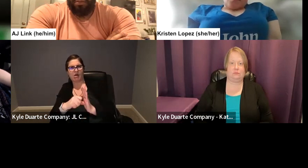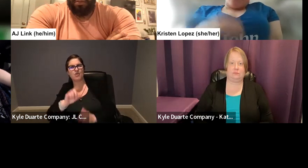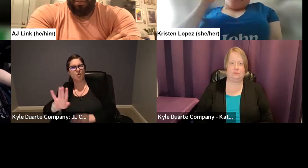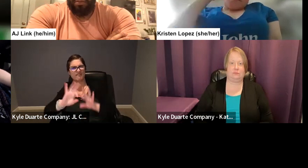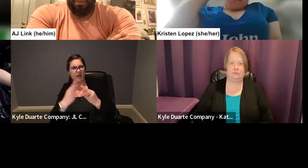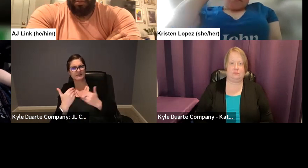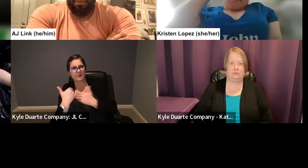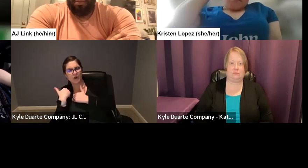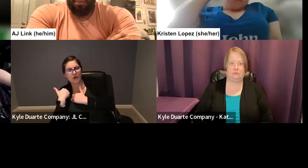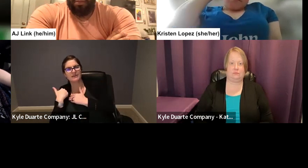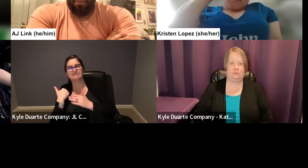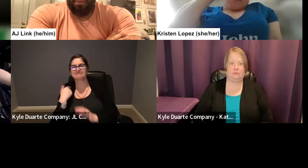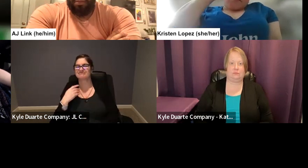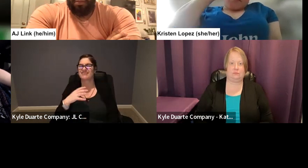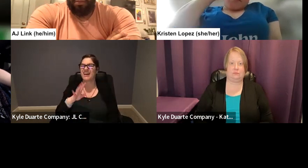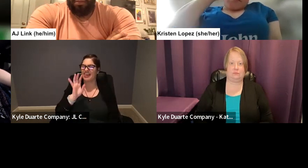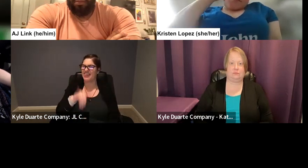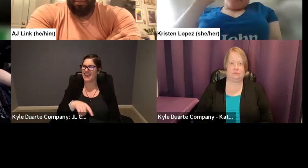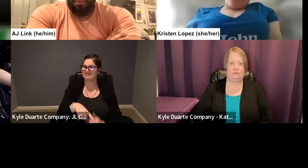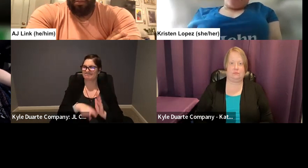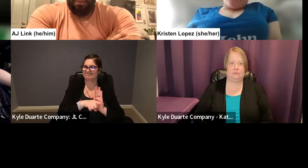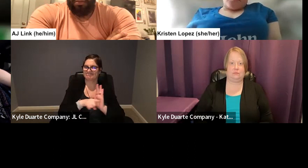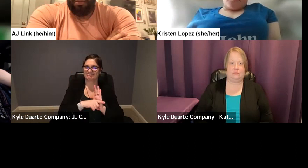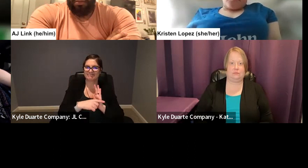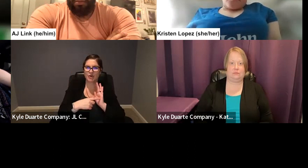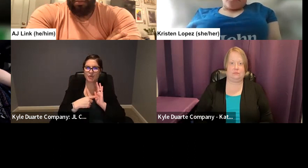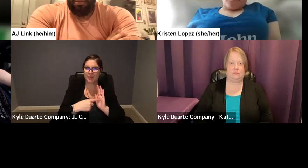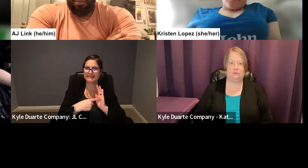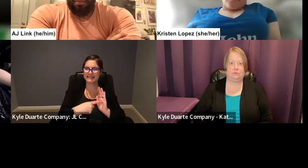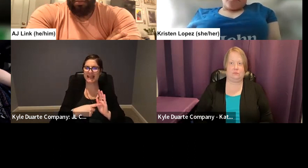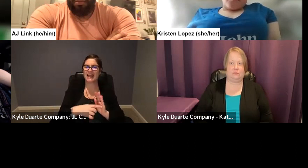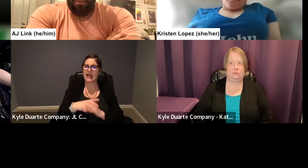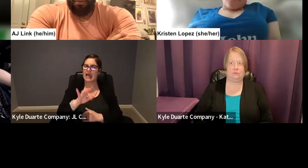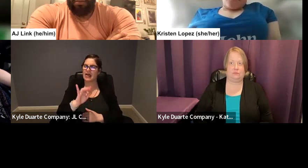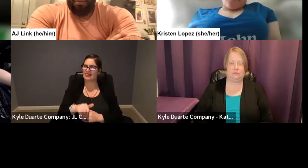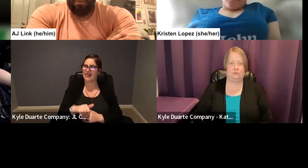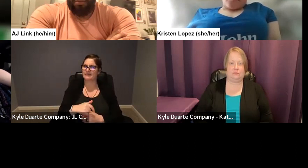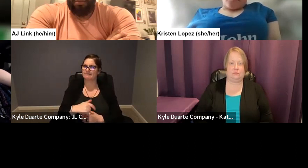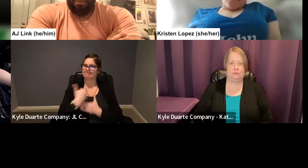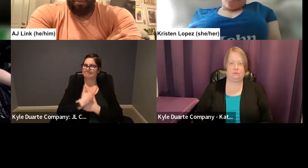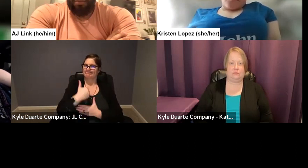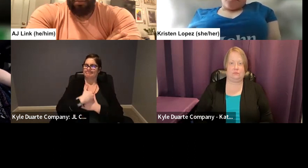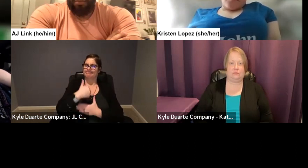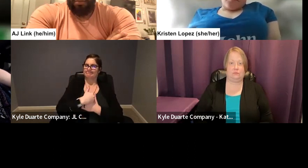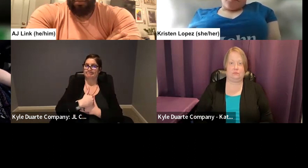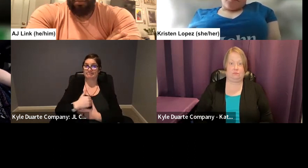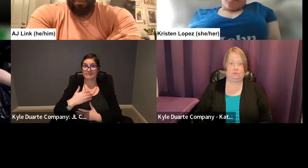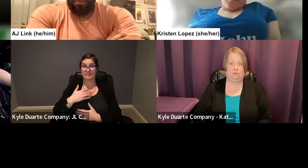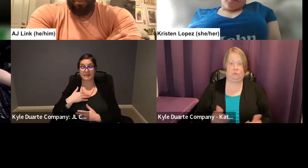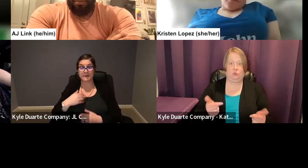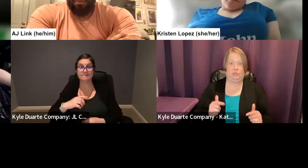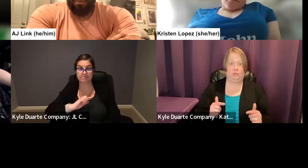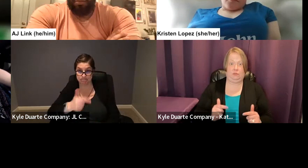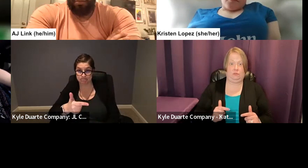that kind of bad representation, you know, that's what really gets to me. So what am I doing about